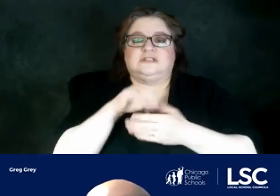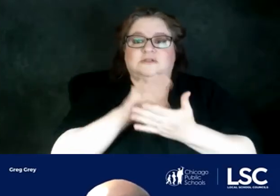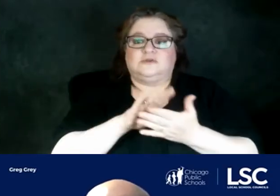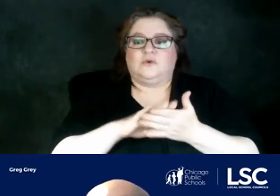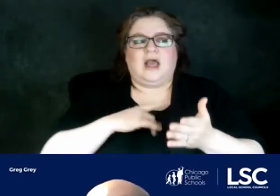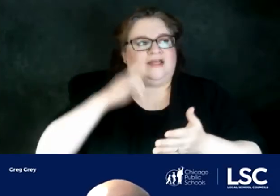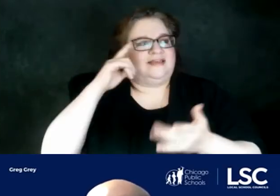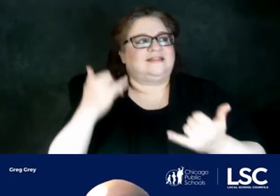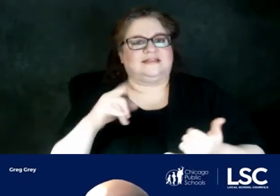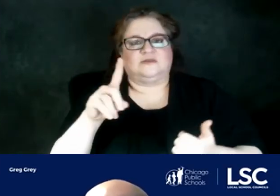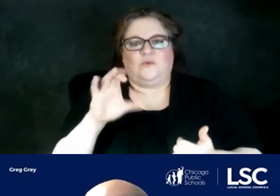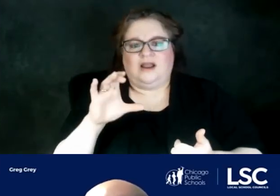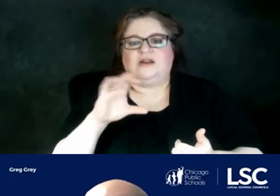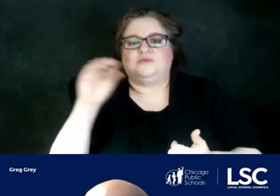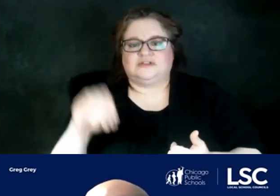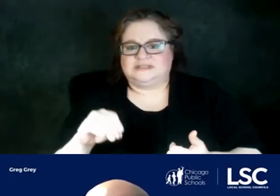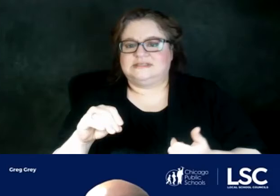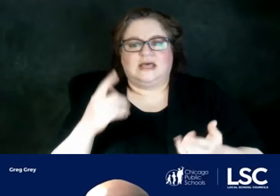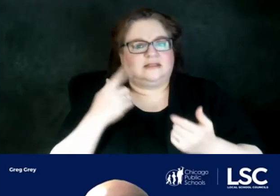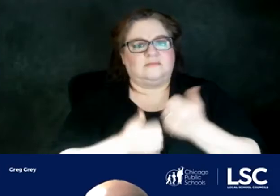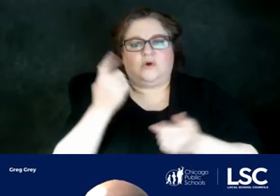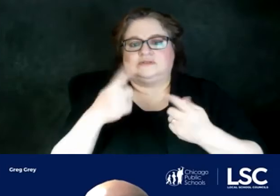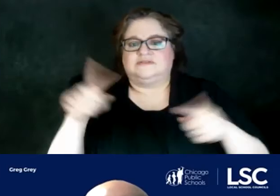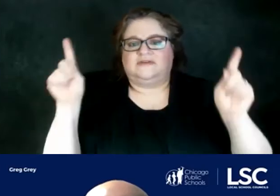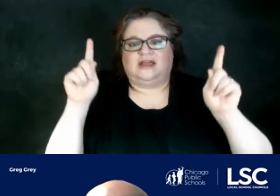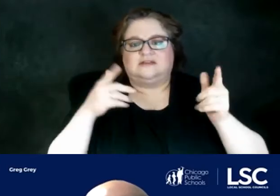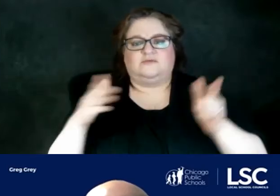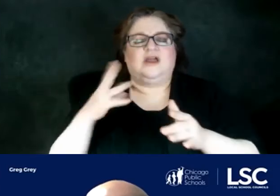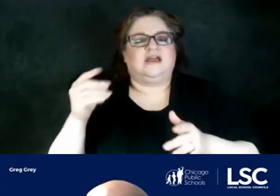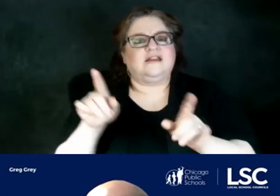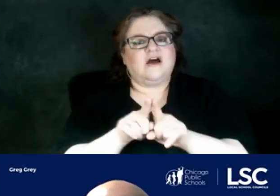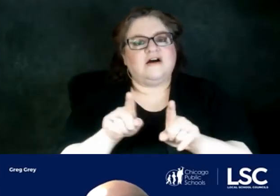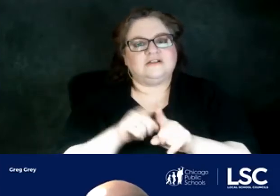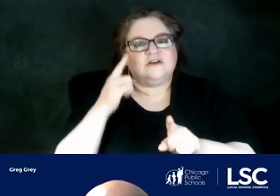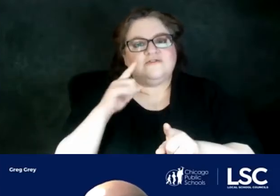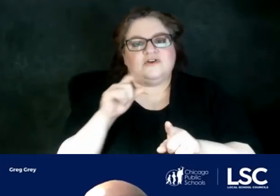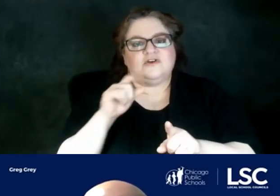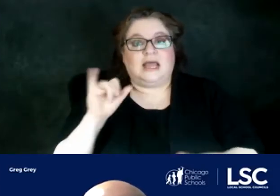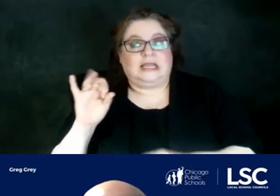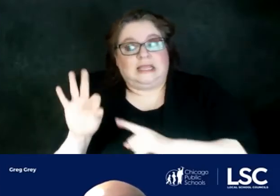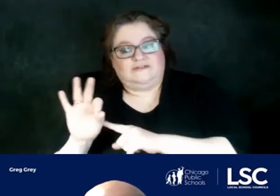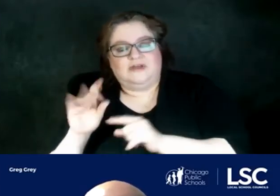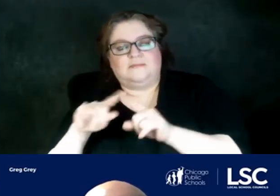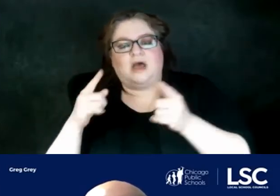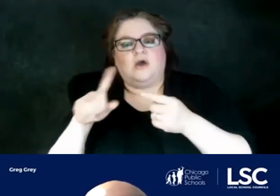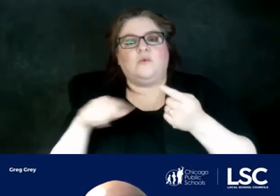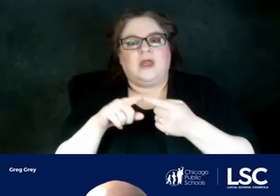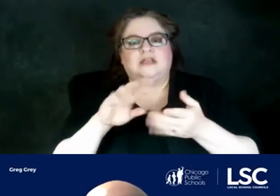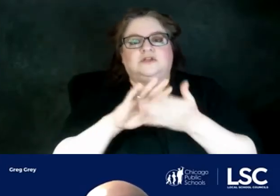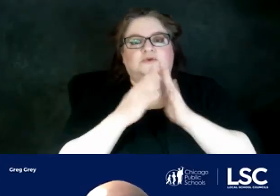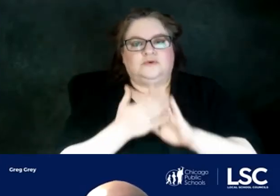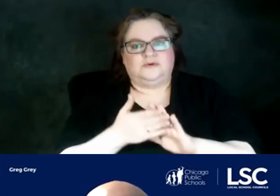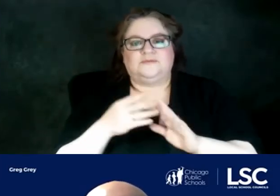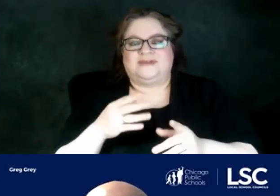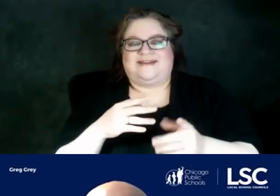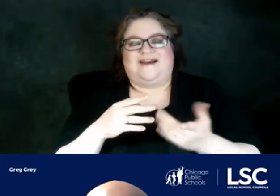is 100% hands down the most effective way. And then also for not if, but when you become a representative, because I like